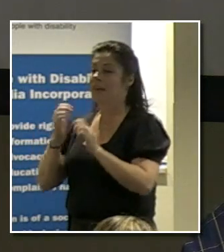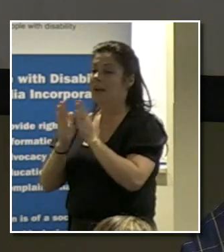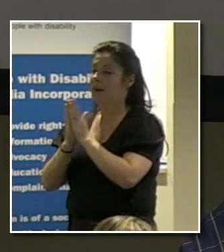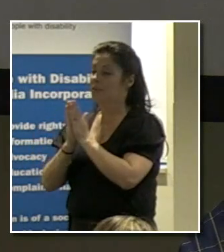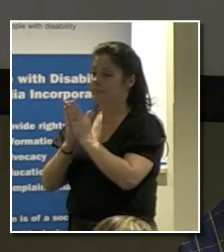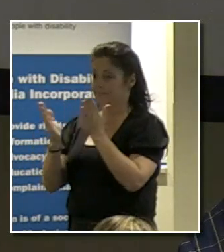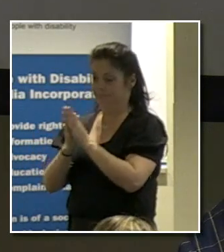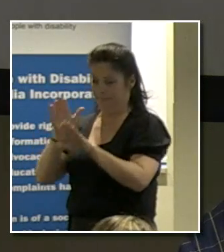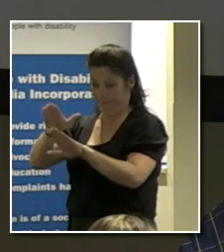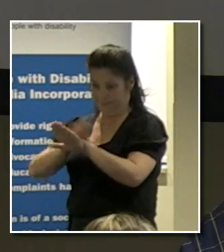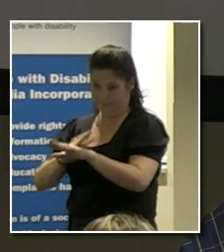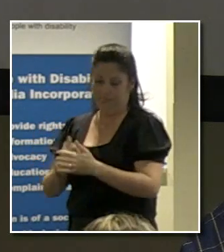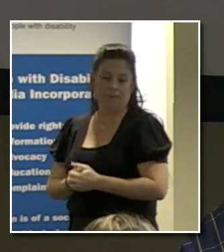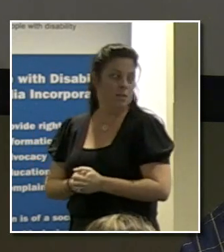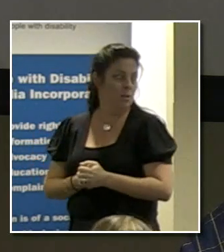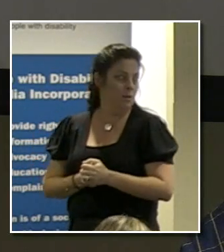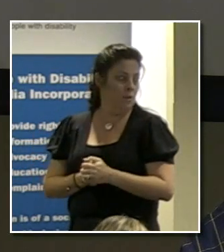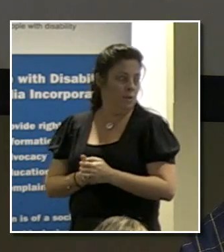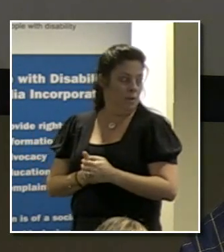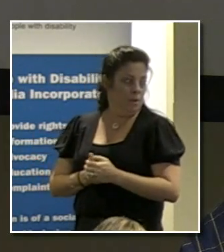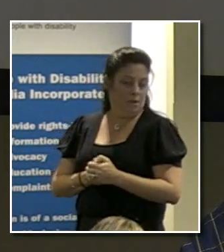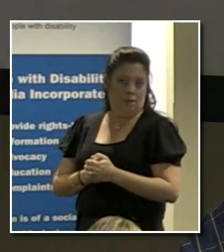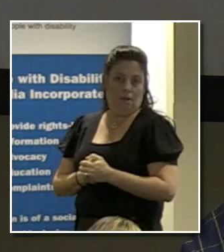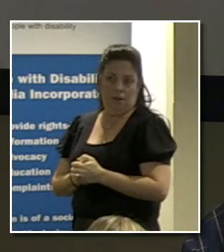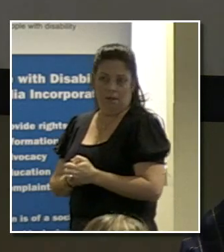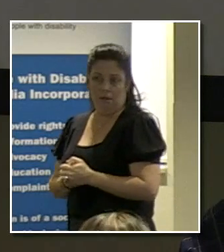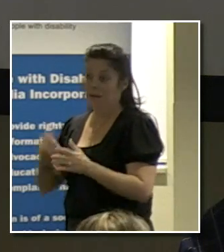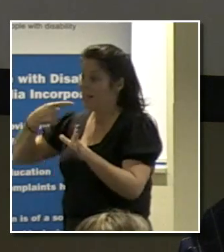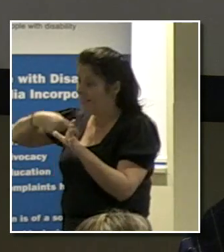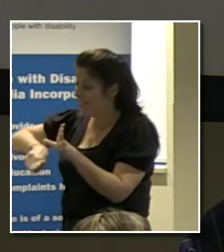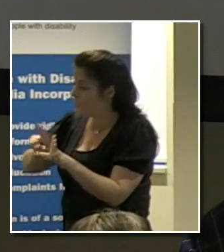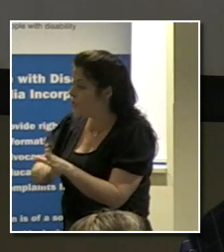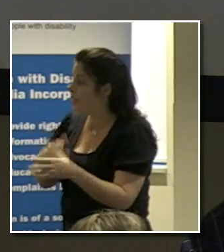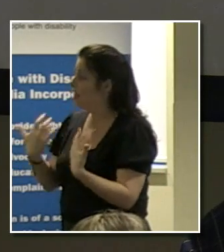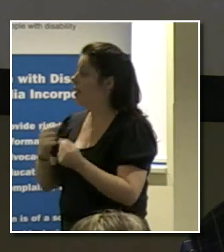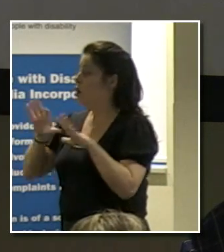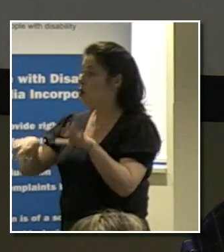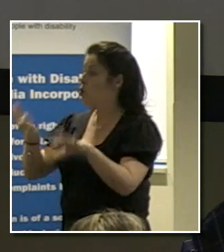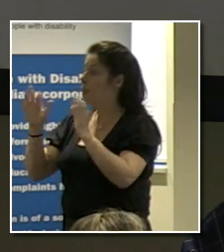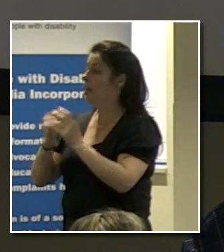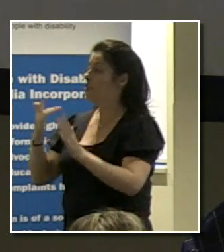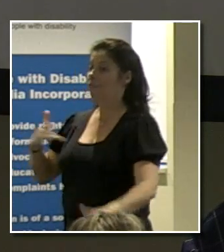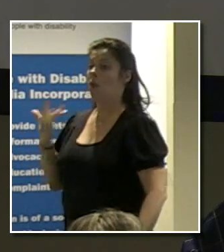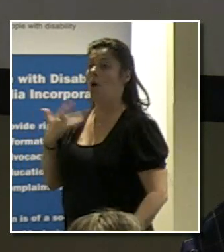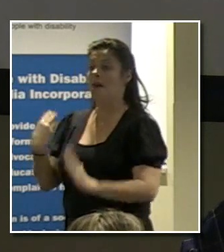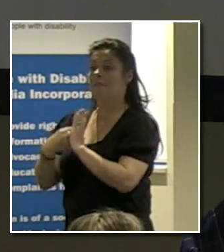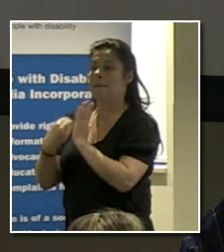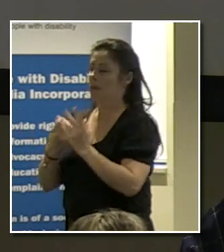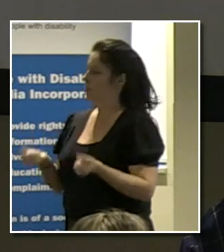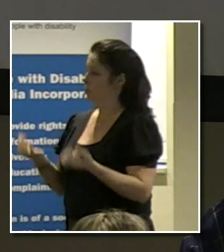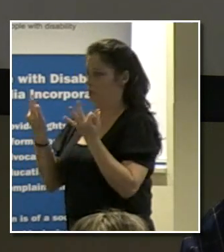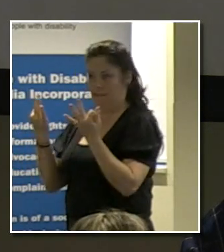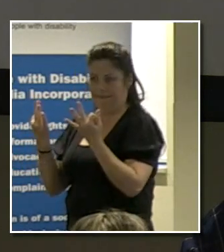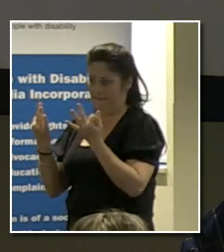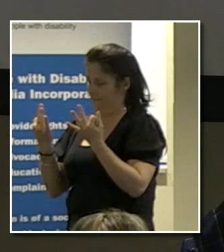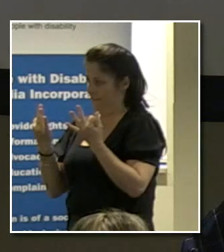Excuse me, the cold's getting better on me. We do not have nominations this year for life members tonight, but what I would like to do is to